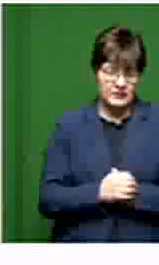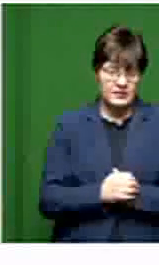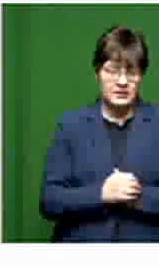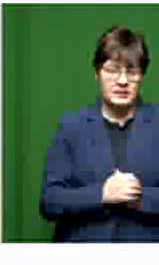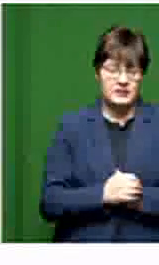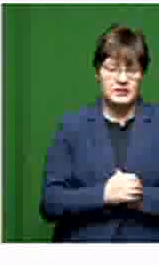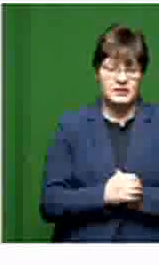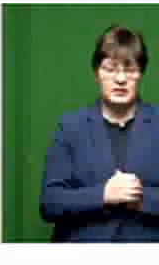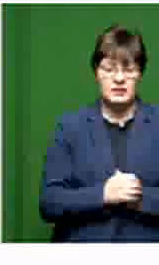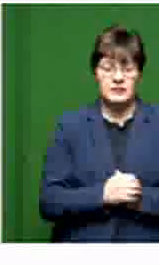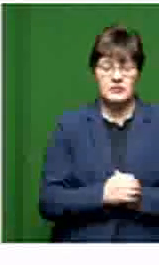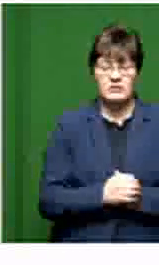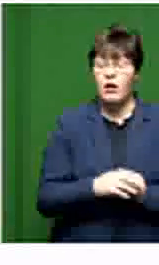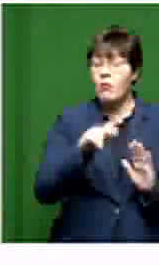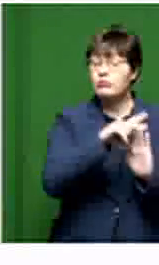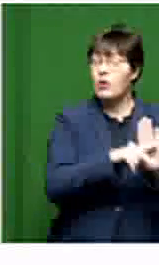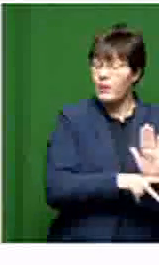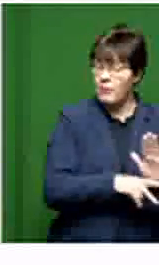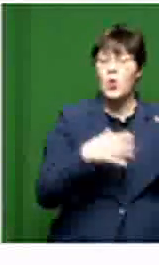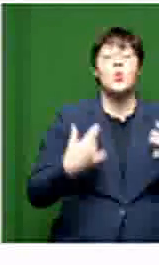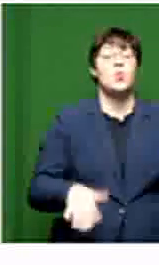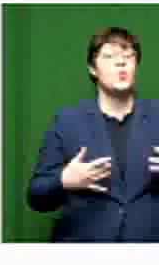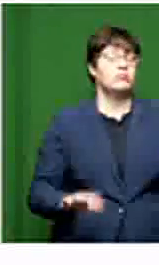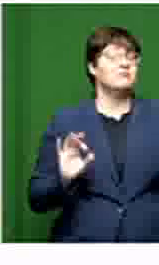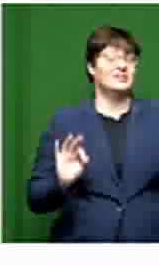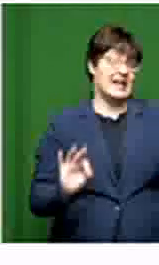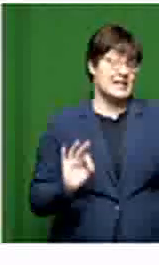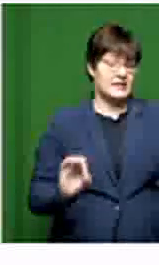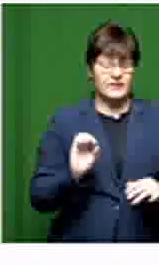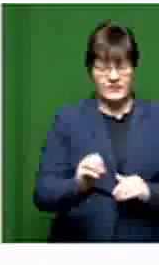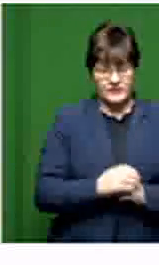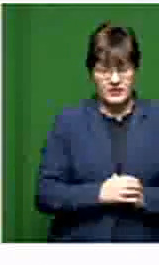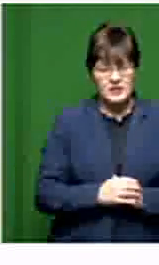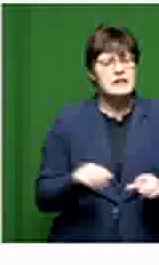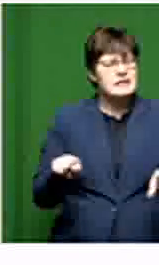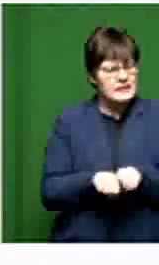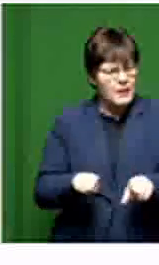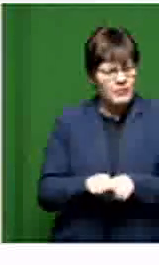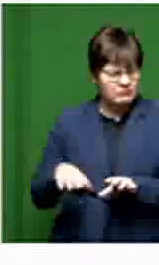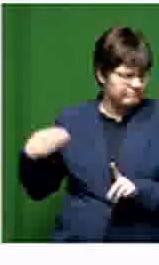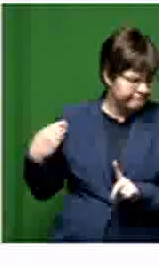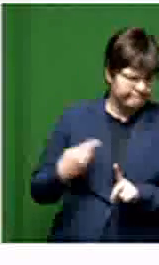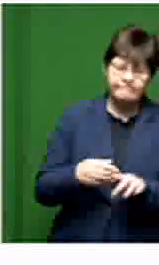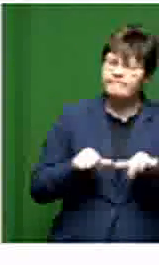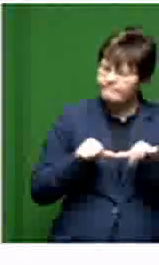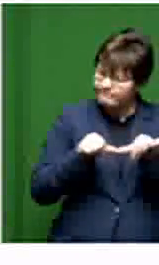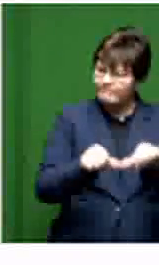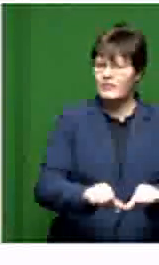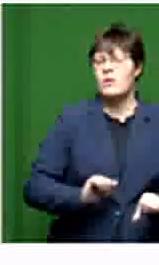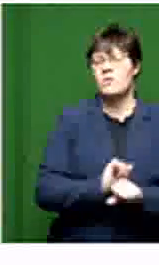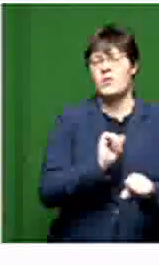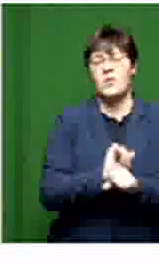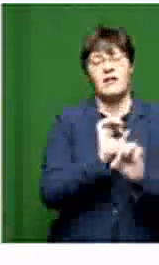had fantastic programs in that period. And we continue to work,